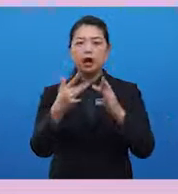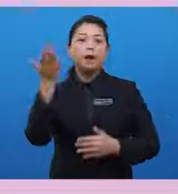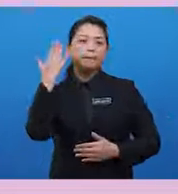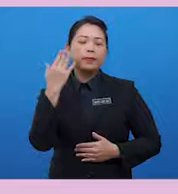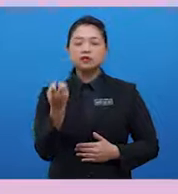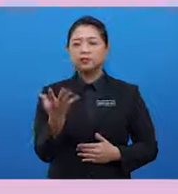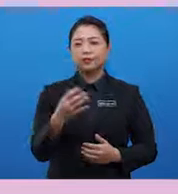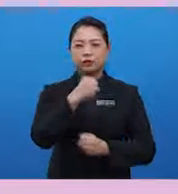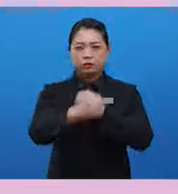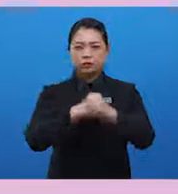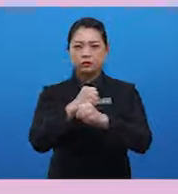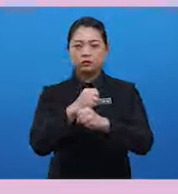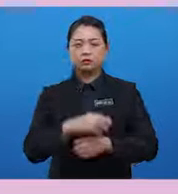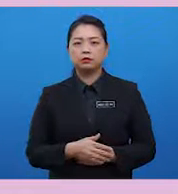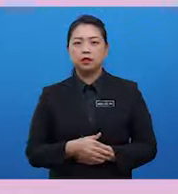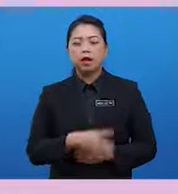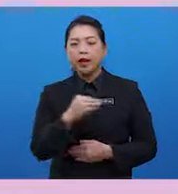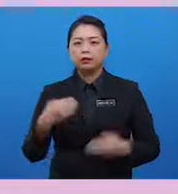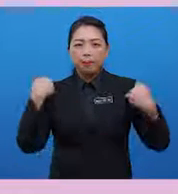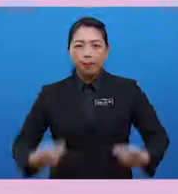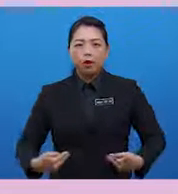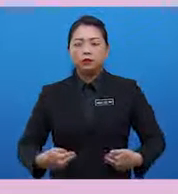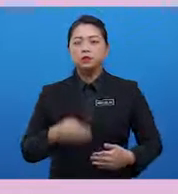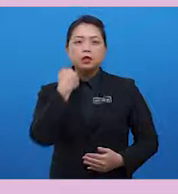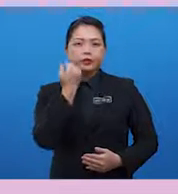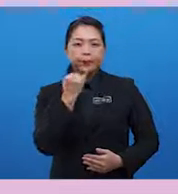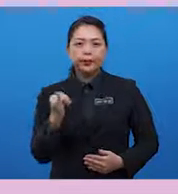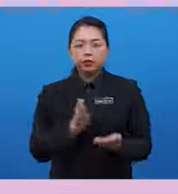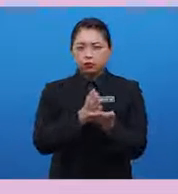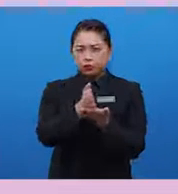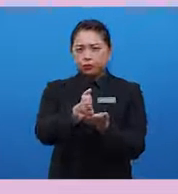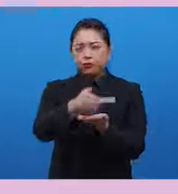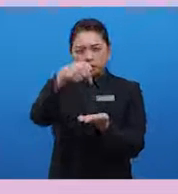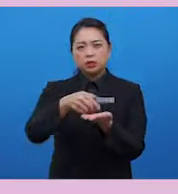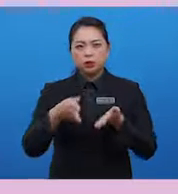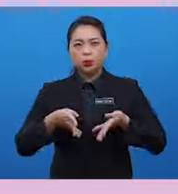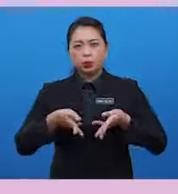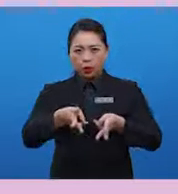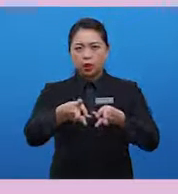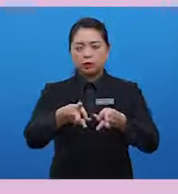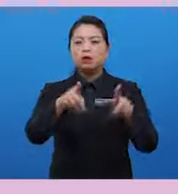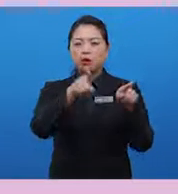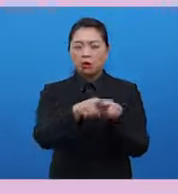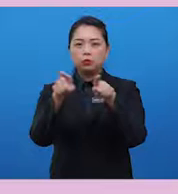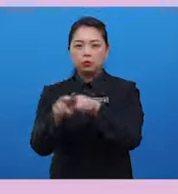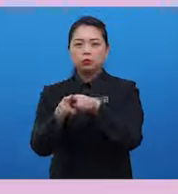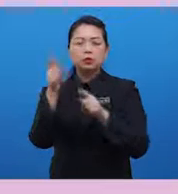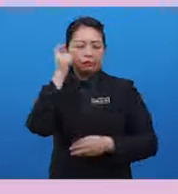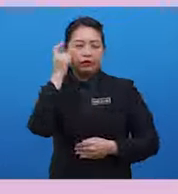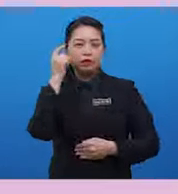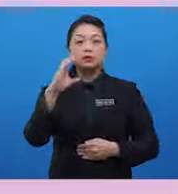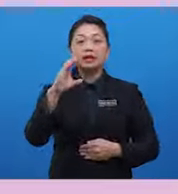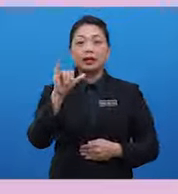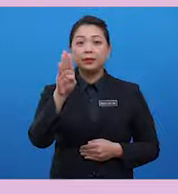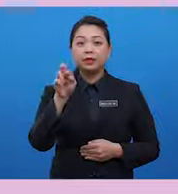years. And body shaming, through this way, is also considered